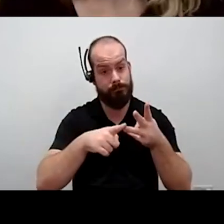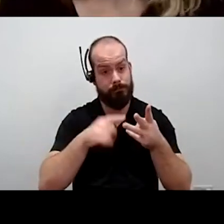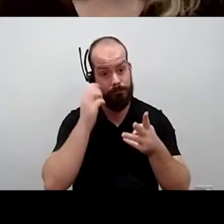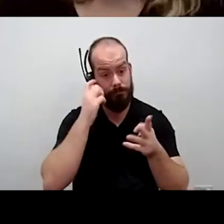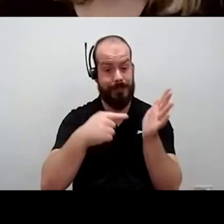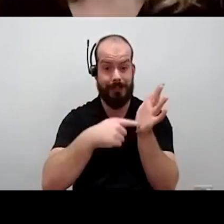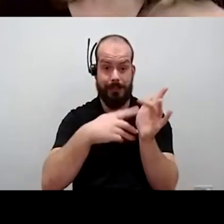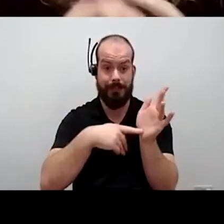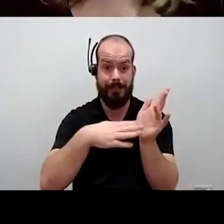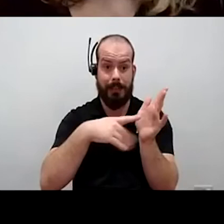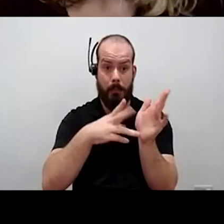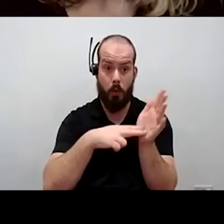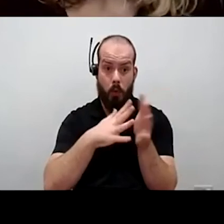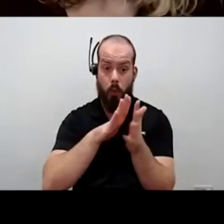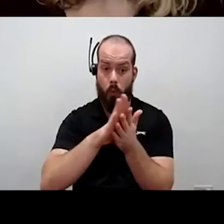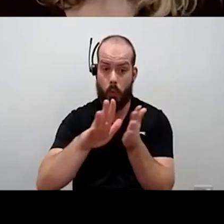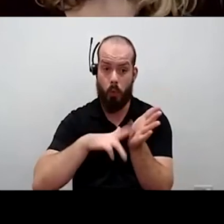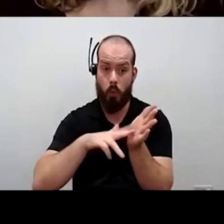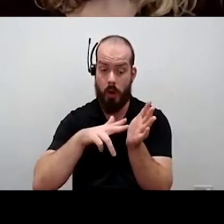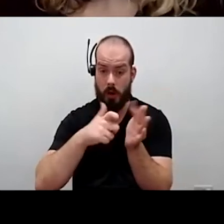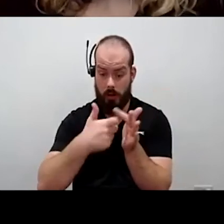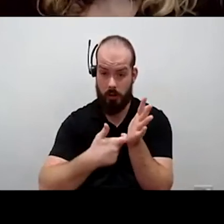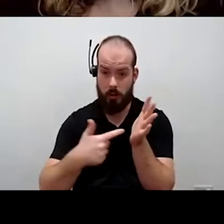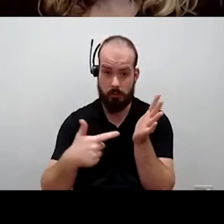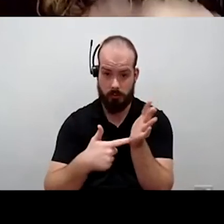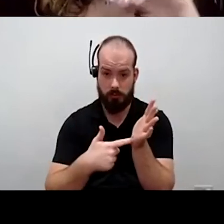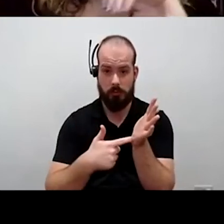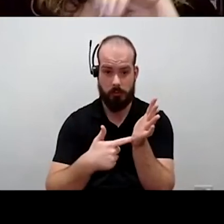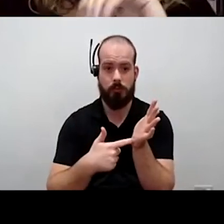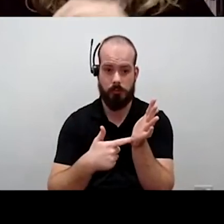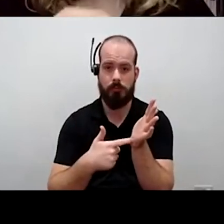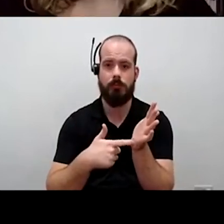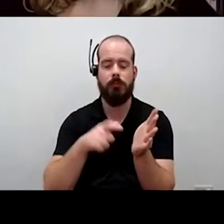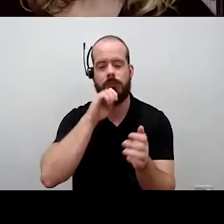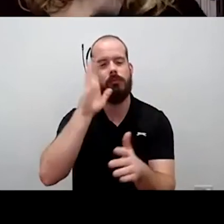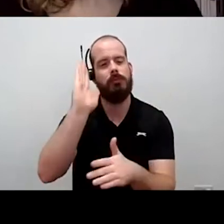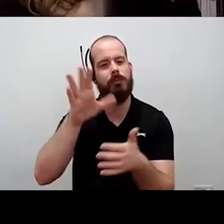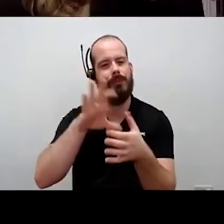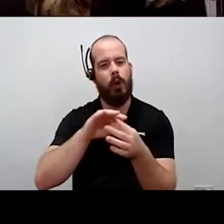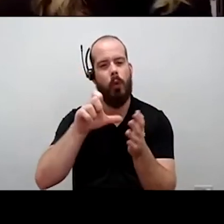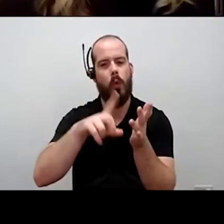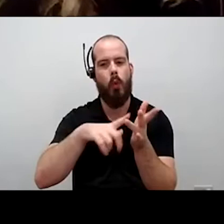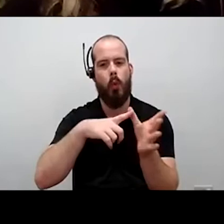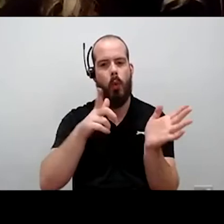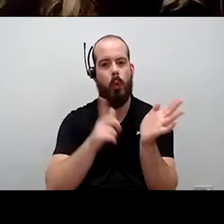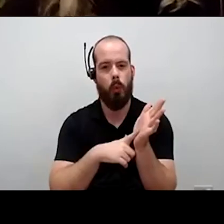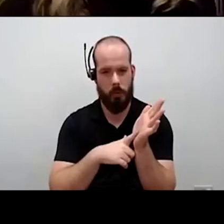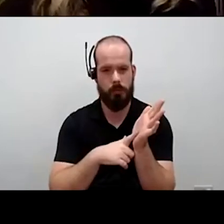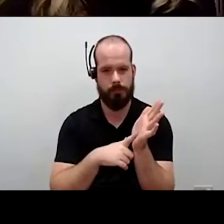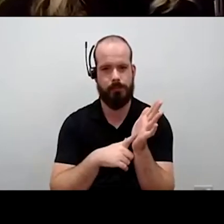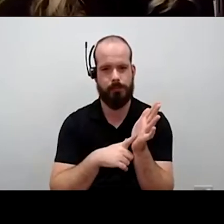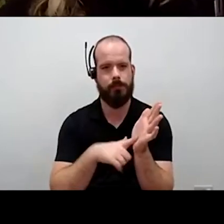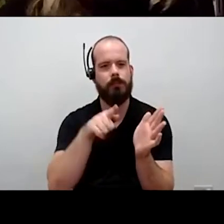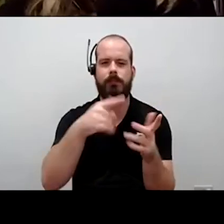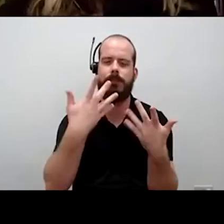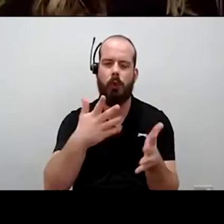Wuppertal Institute, and we're going to move on a little bit more to coal. So Timon has worked in the Berlin office